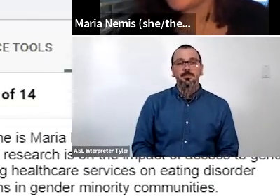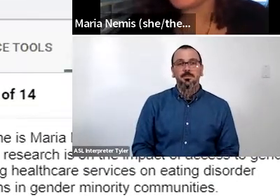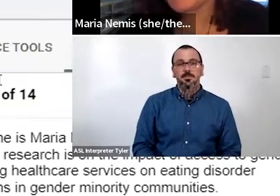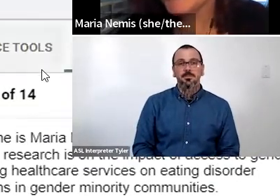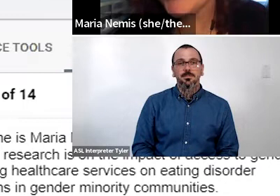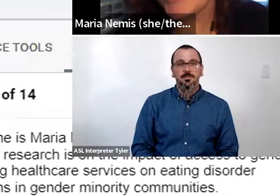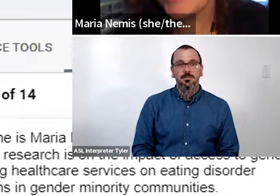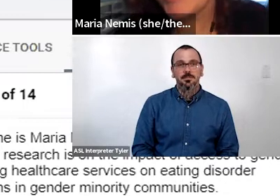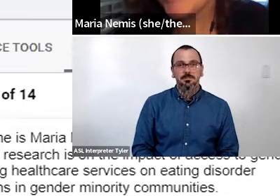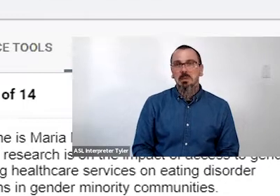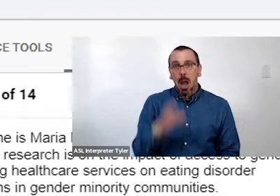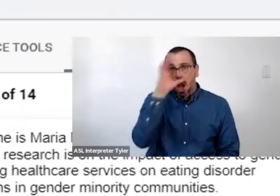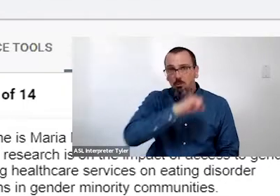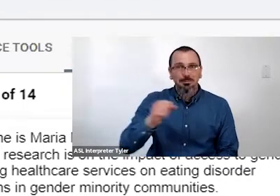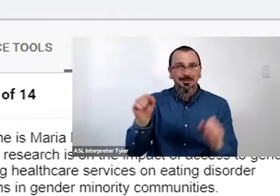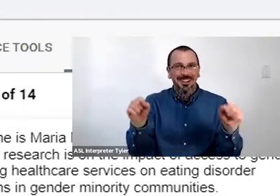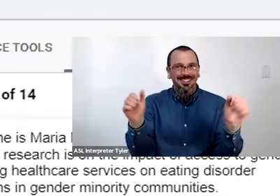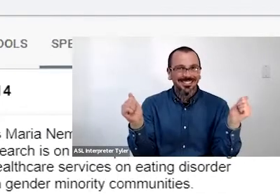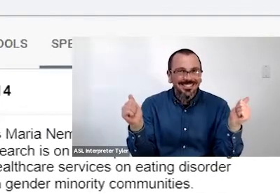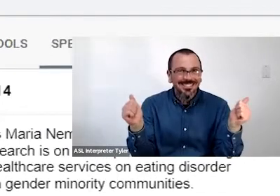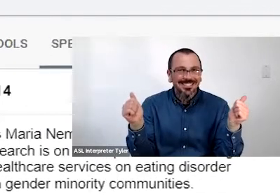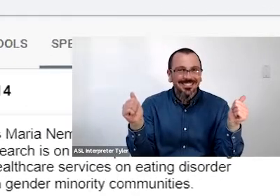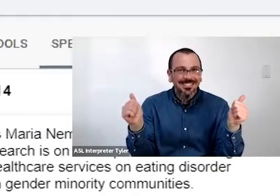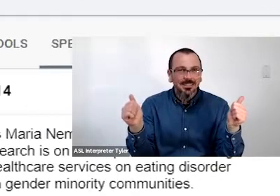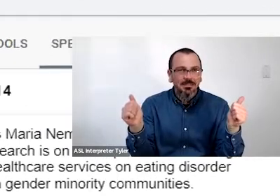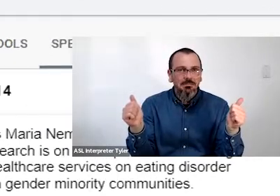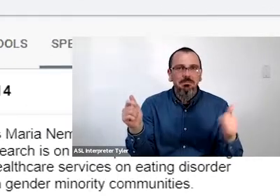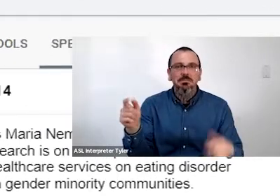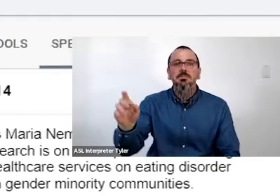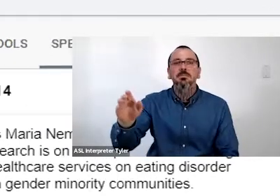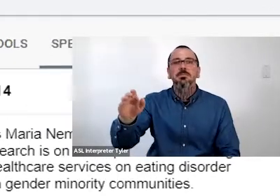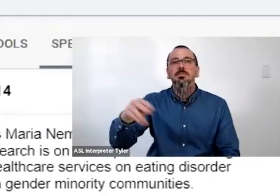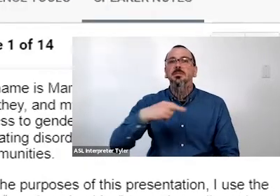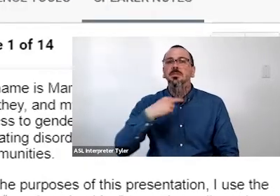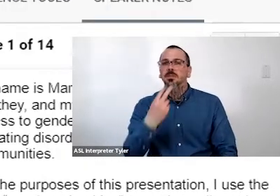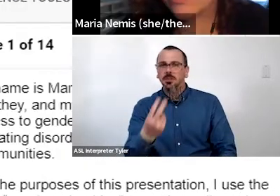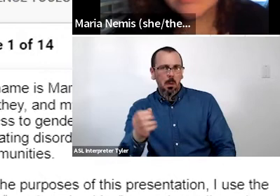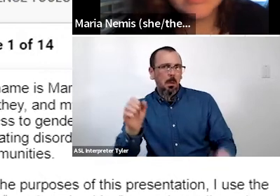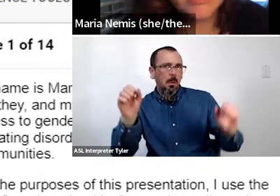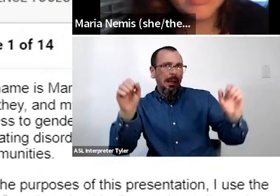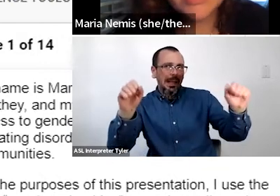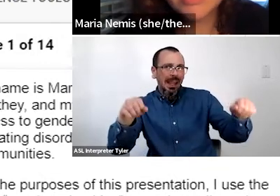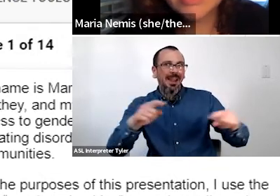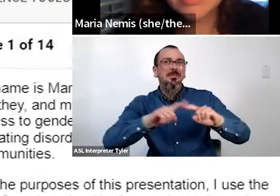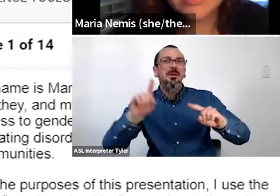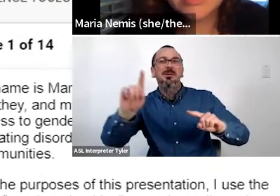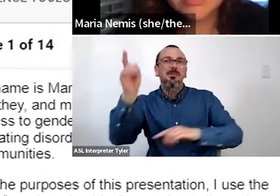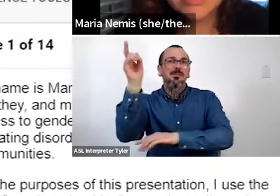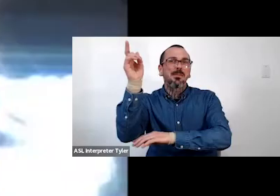I will assume as much. We can, but I think we're seeing your presenter slide as well. Oh, that's not good.